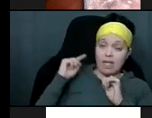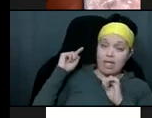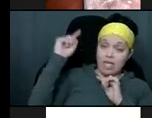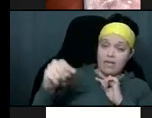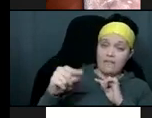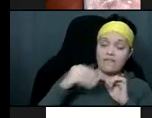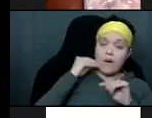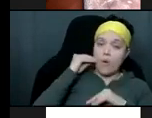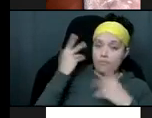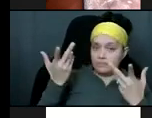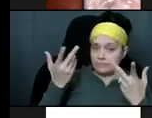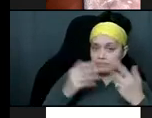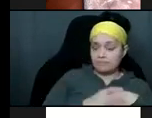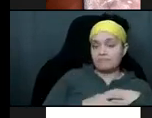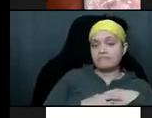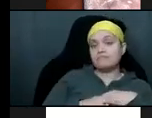from home.